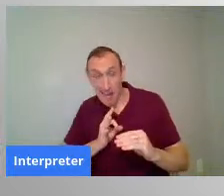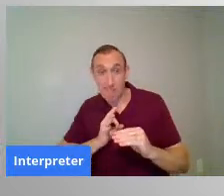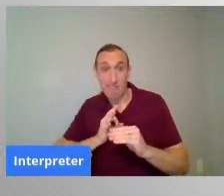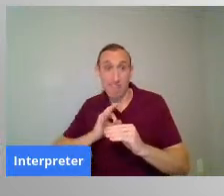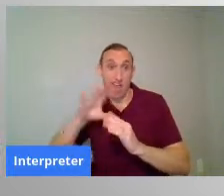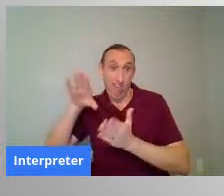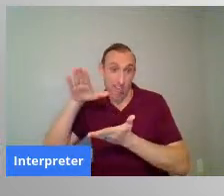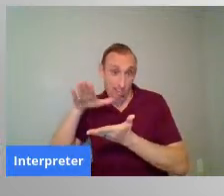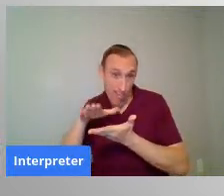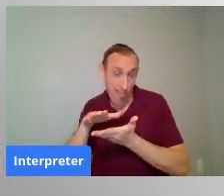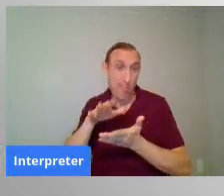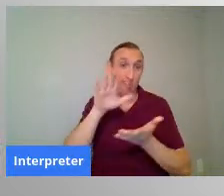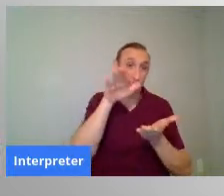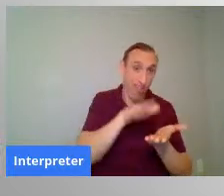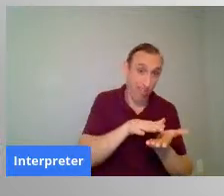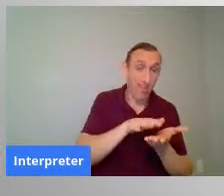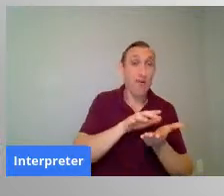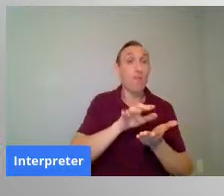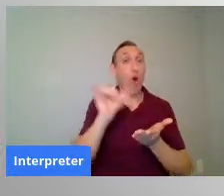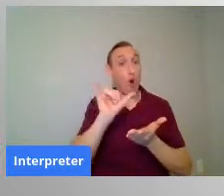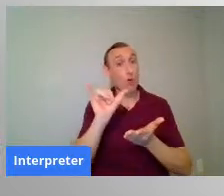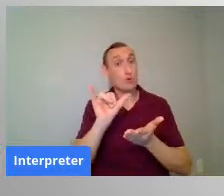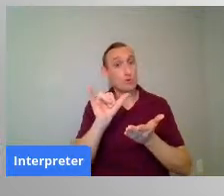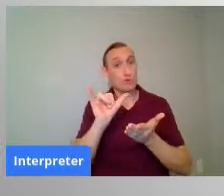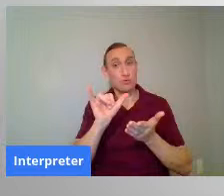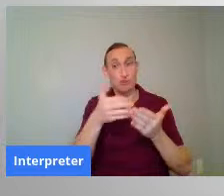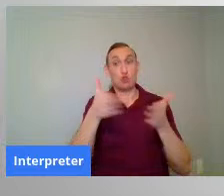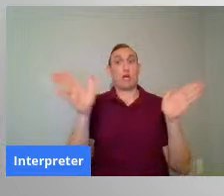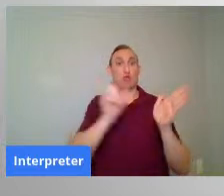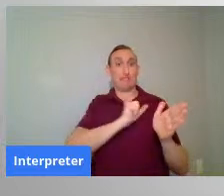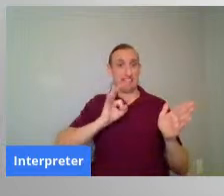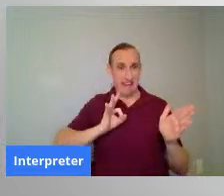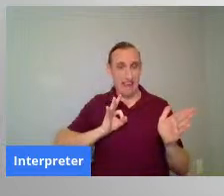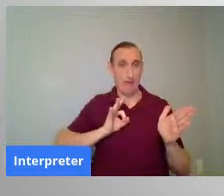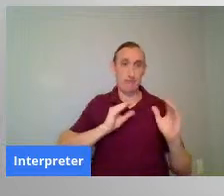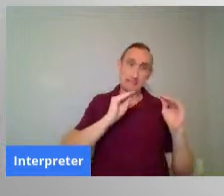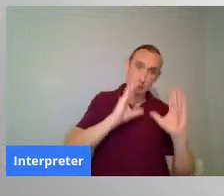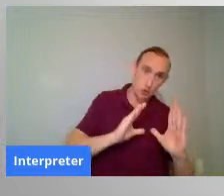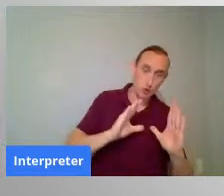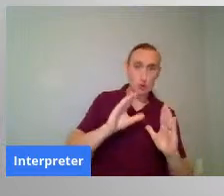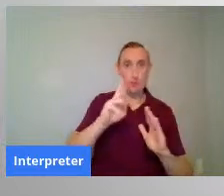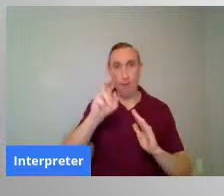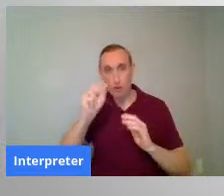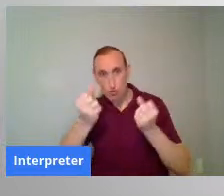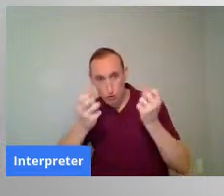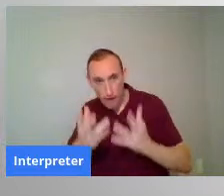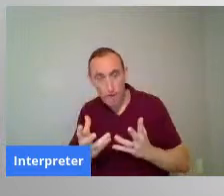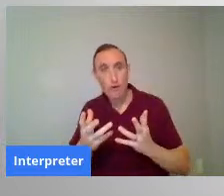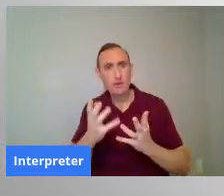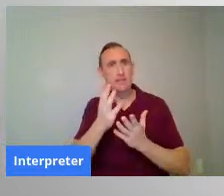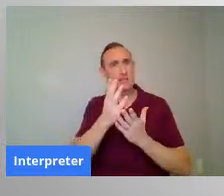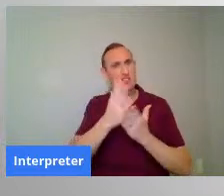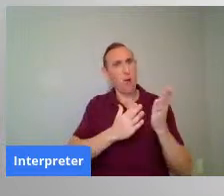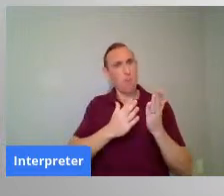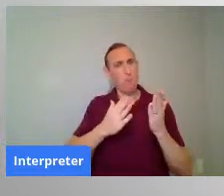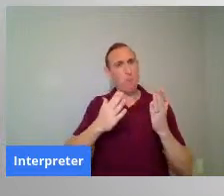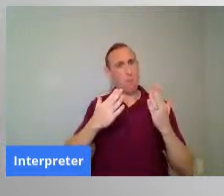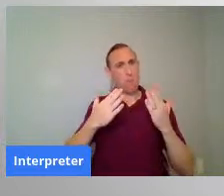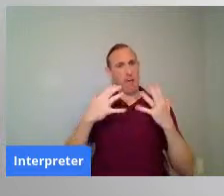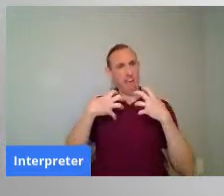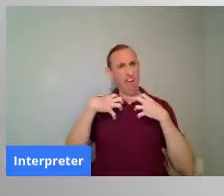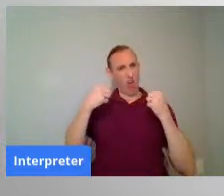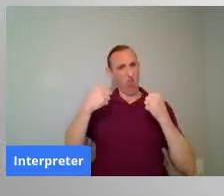lot of vulnerable populations. I don't want to jump in Dr. Thomas's space, but I did want to